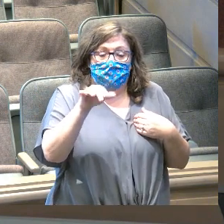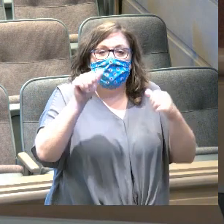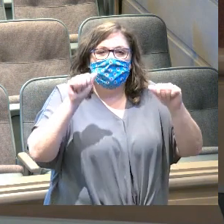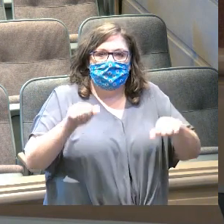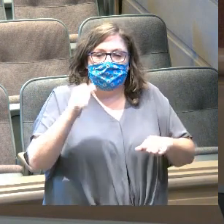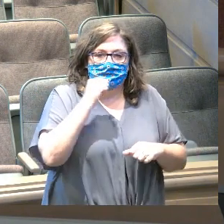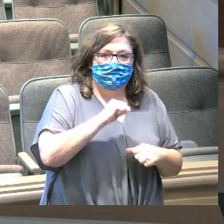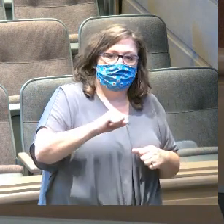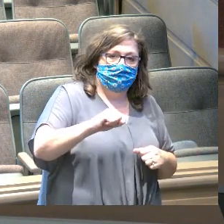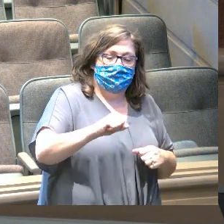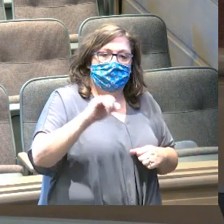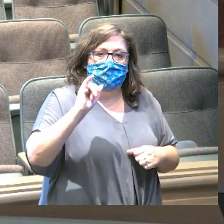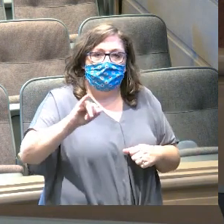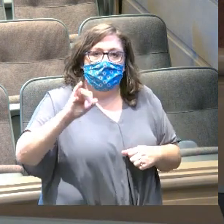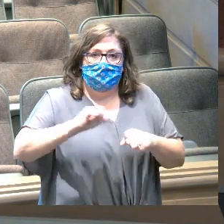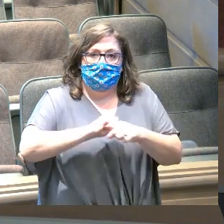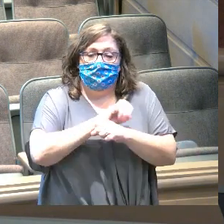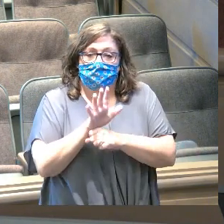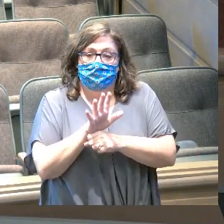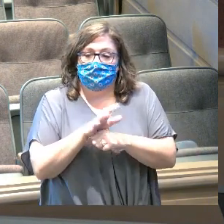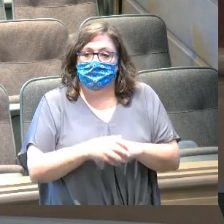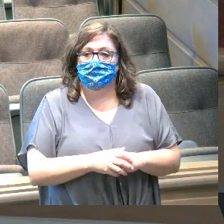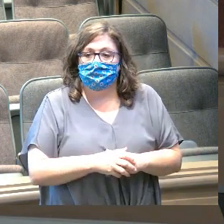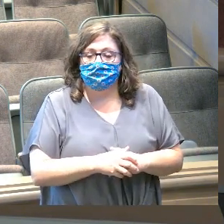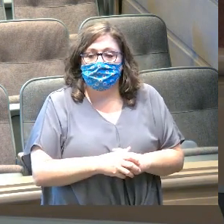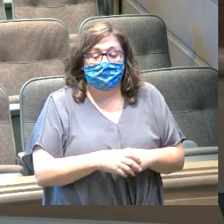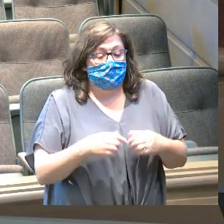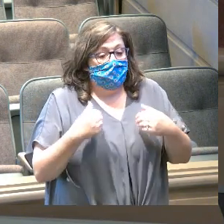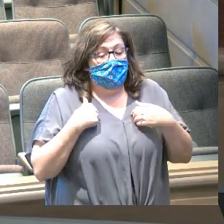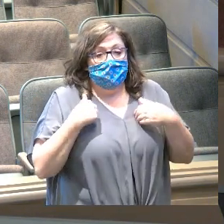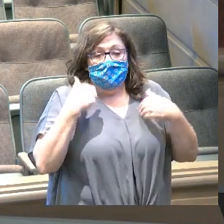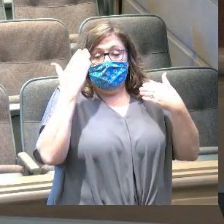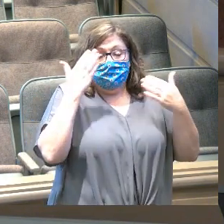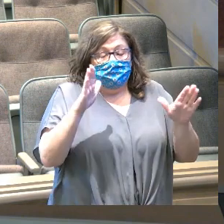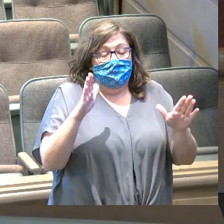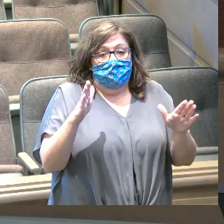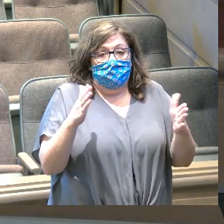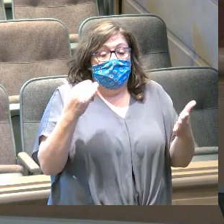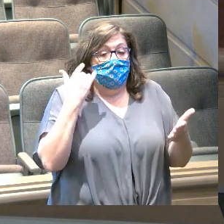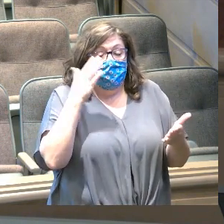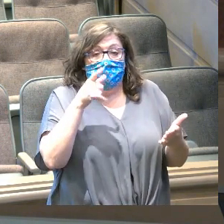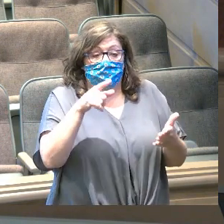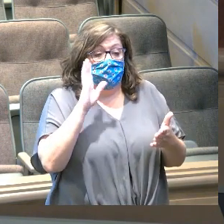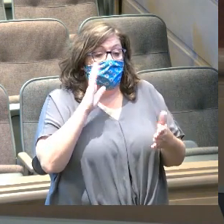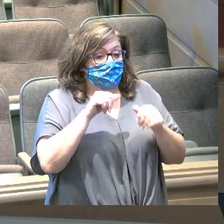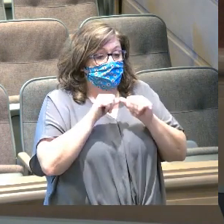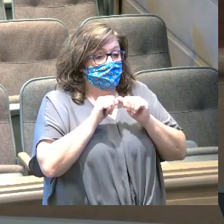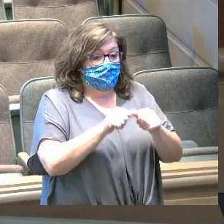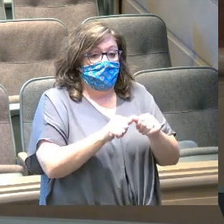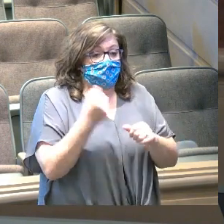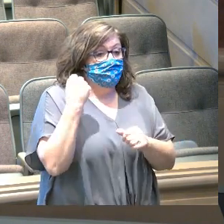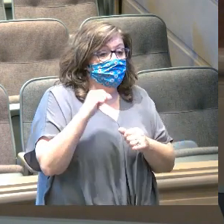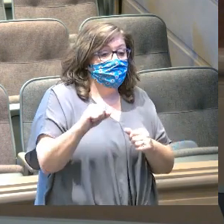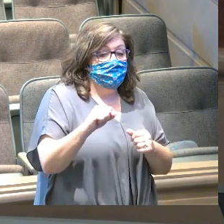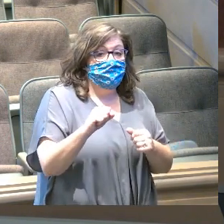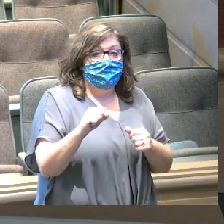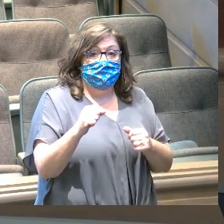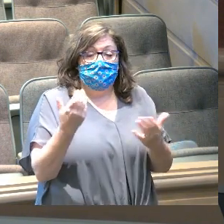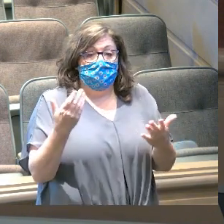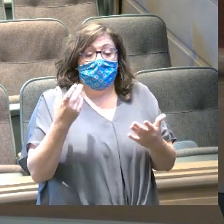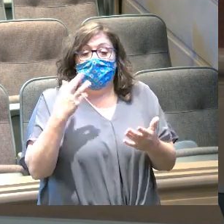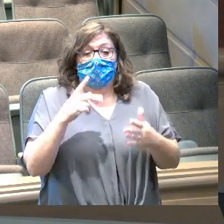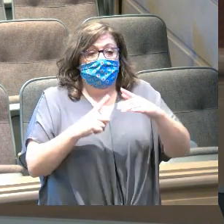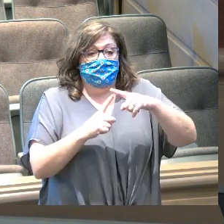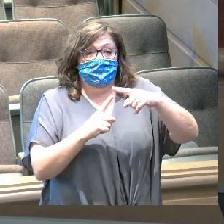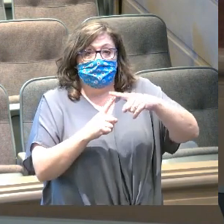overcome it, and have some level of immunity. And I don't know the answer to whether or not you're permanently immune, you're temporarily immune, or what